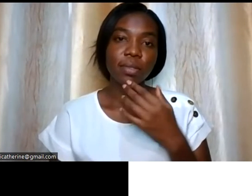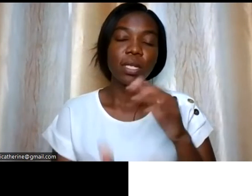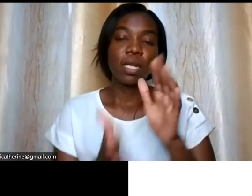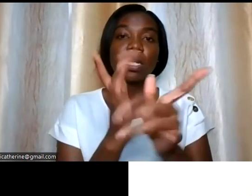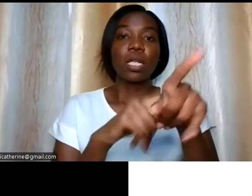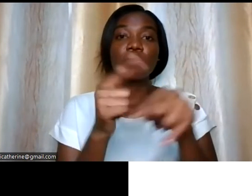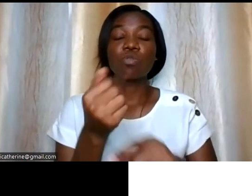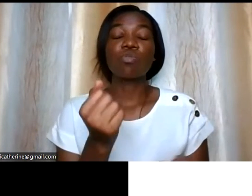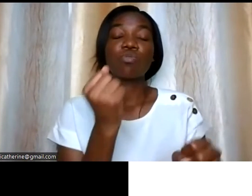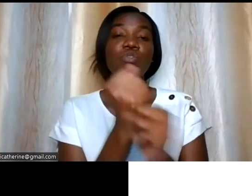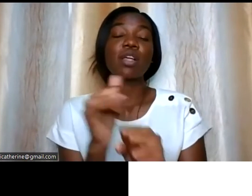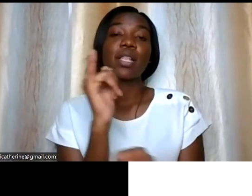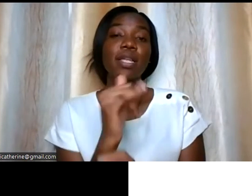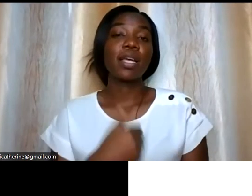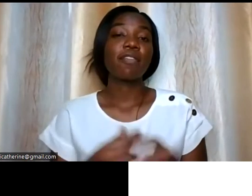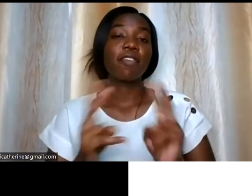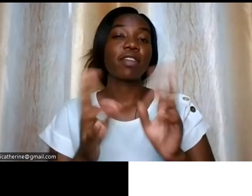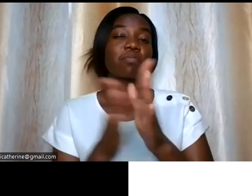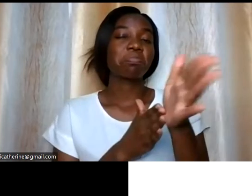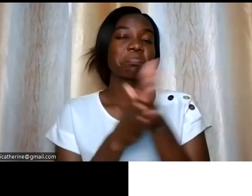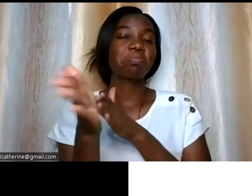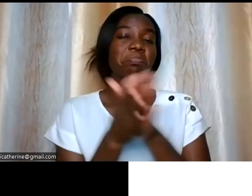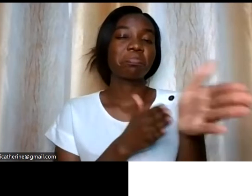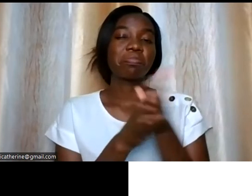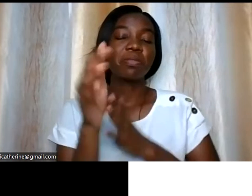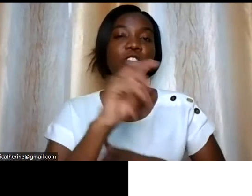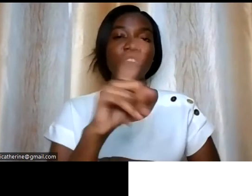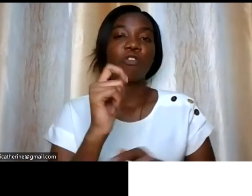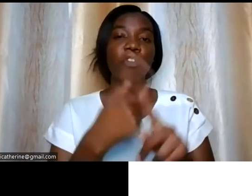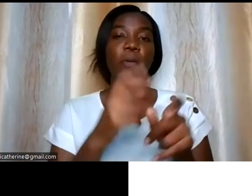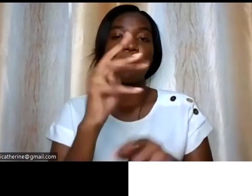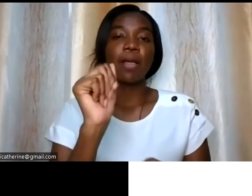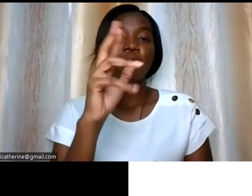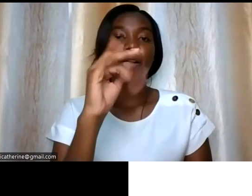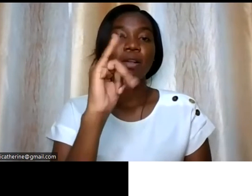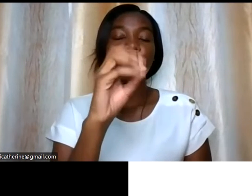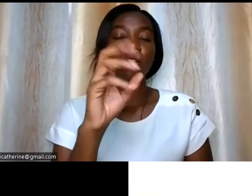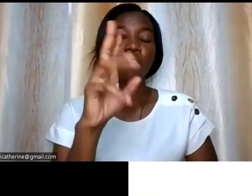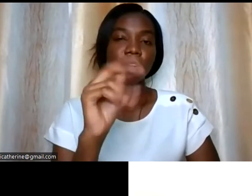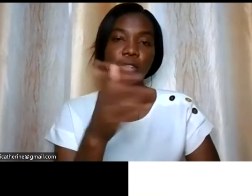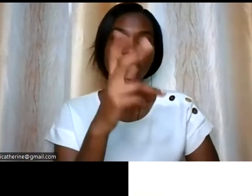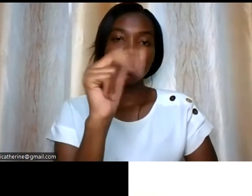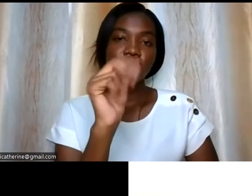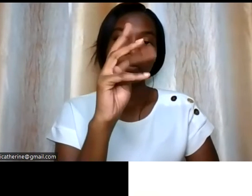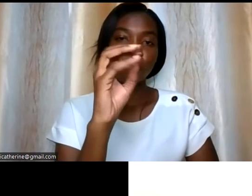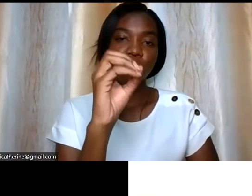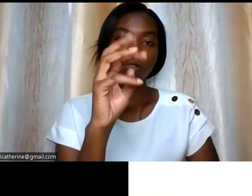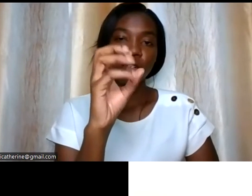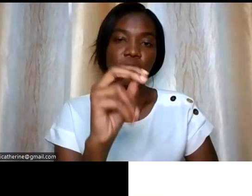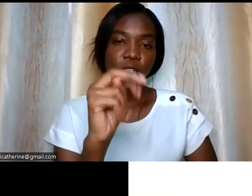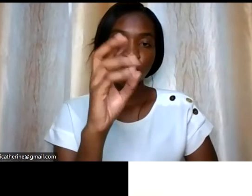that, there's a very interesting question here from Marion Namono. Who is the HR to